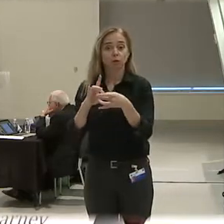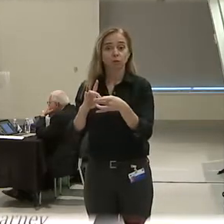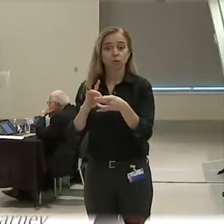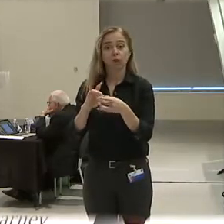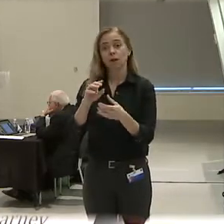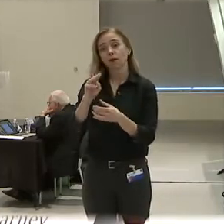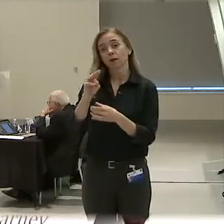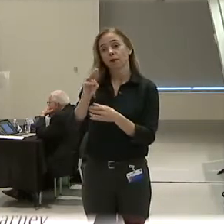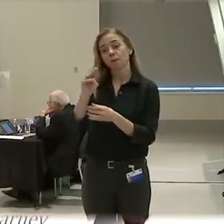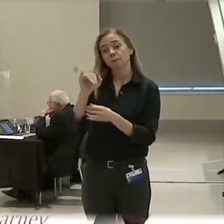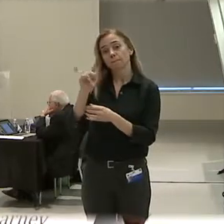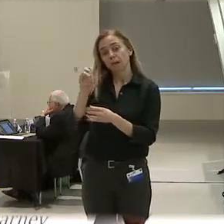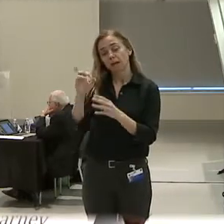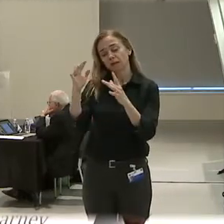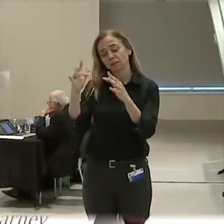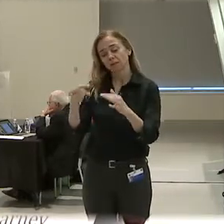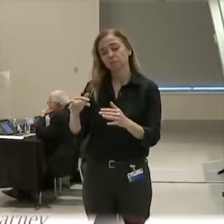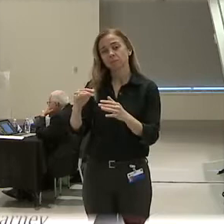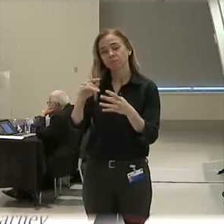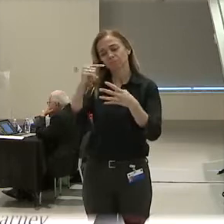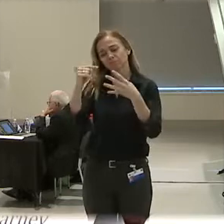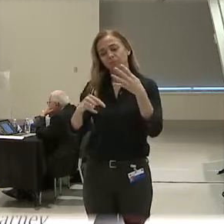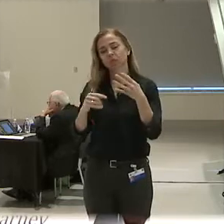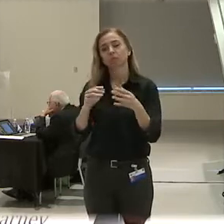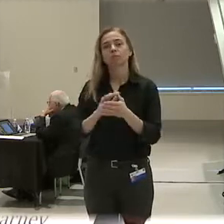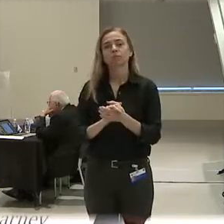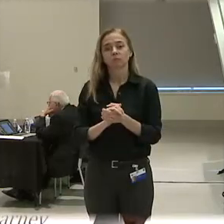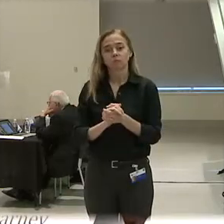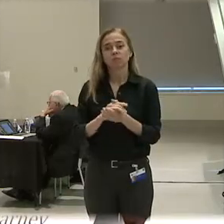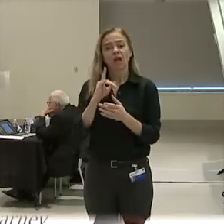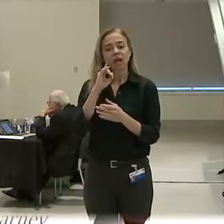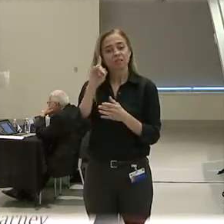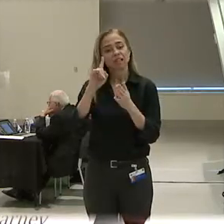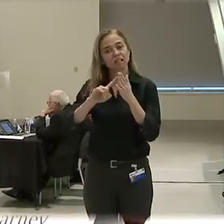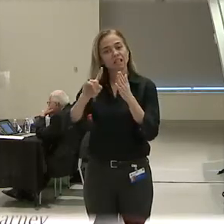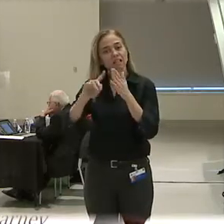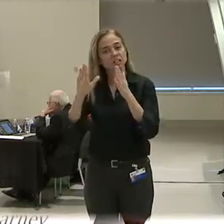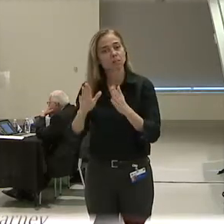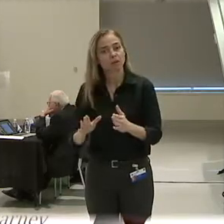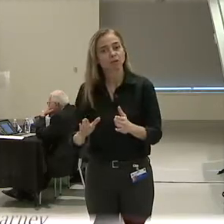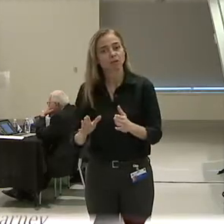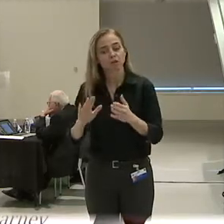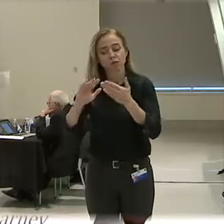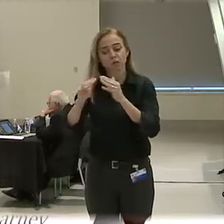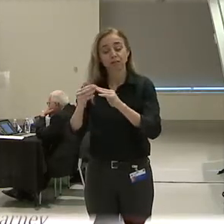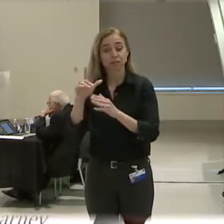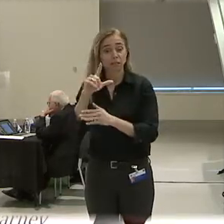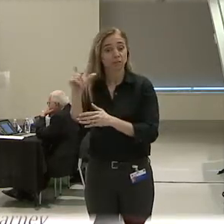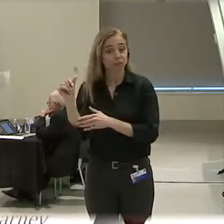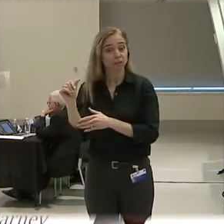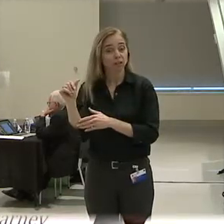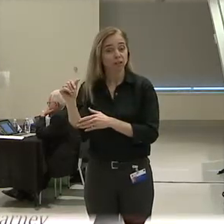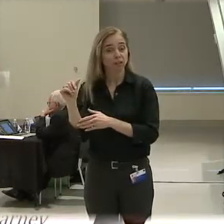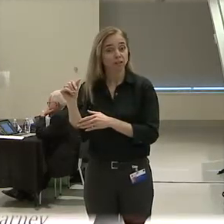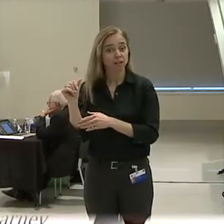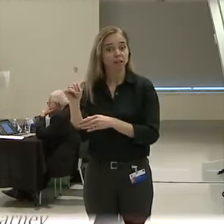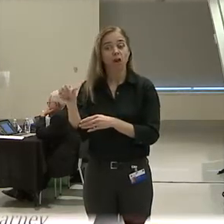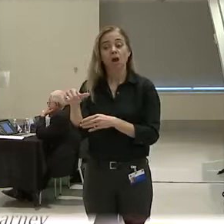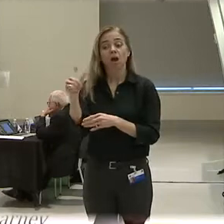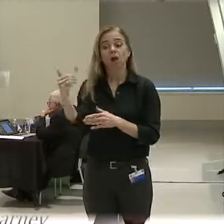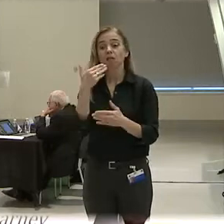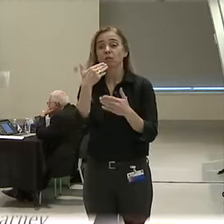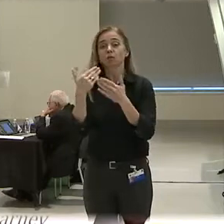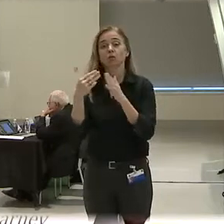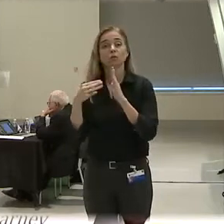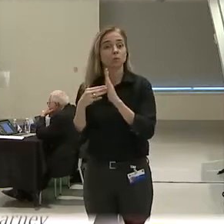and Mike Giannacco, and now Max Huntsman as the Inspector General. I think the Inspector General's office for the city of LA, I think, is another good model. I